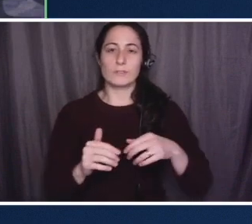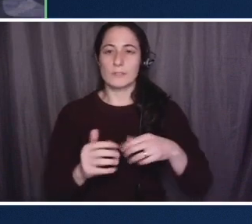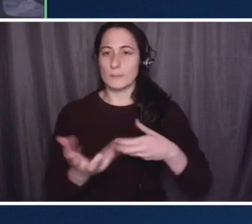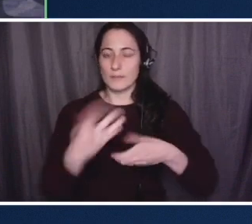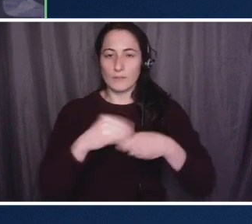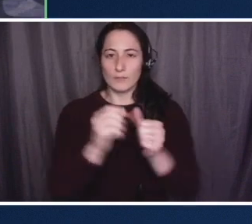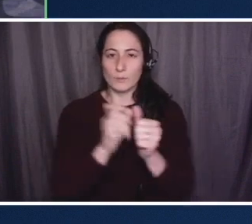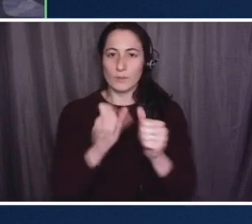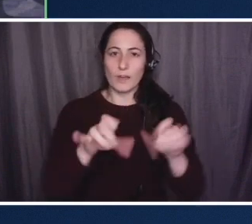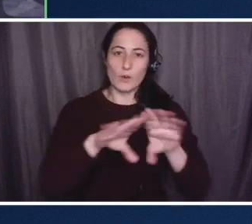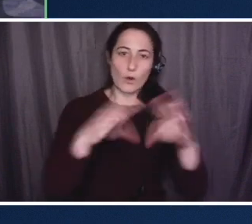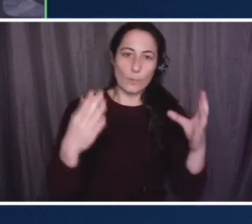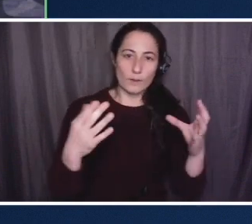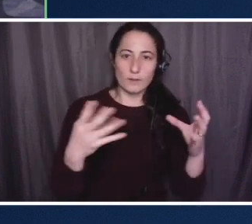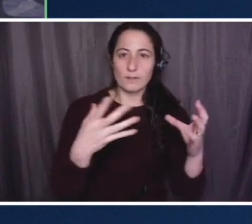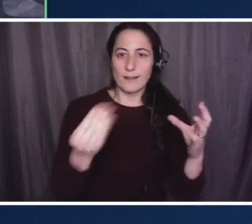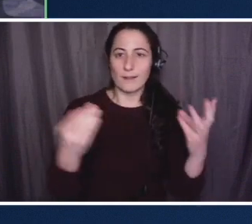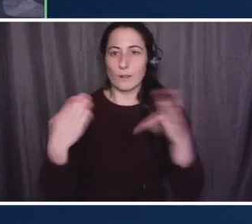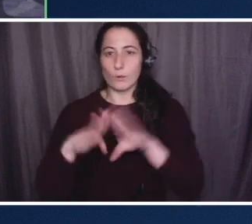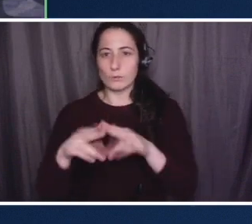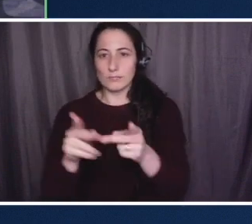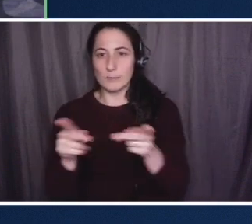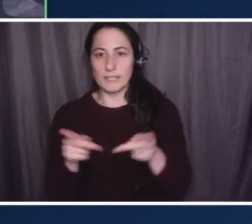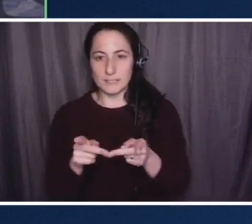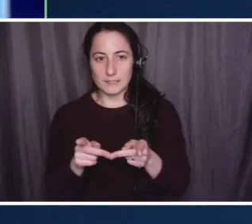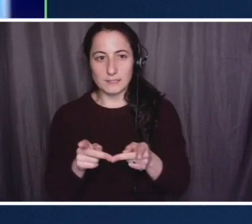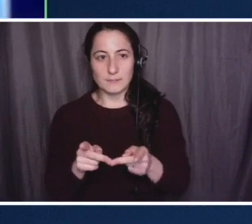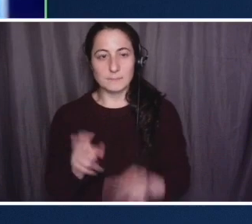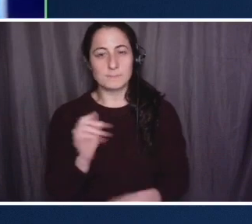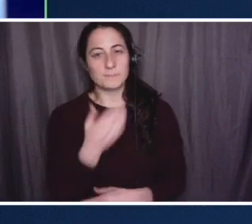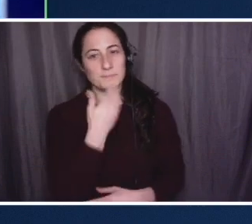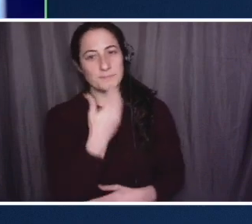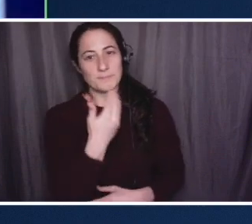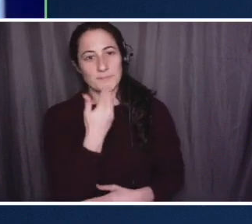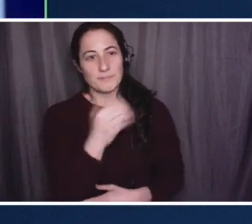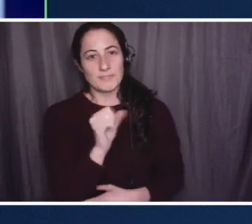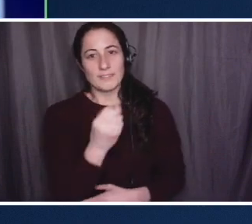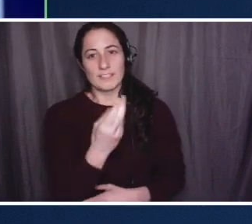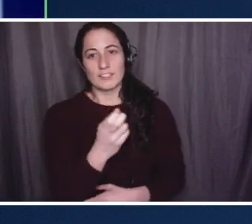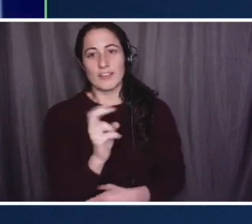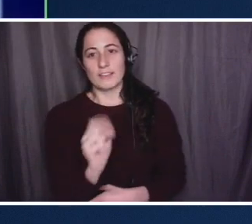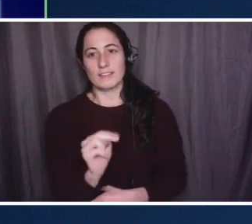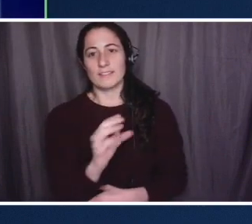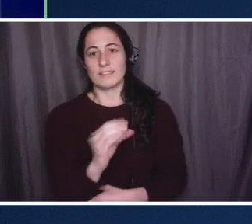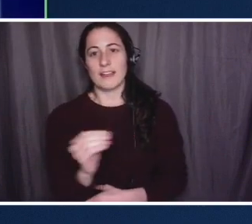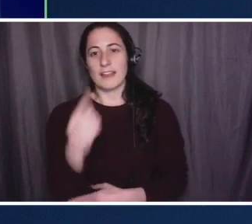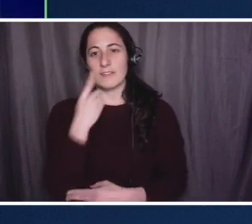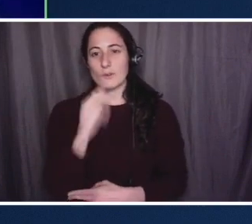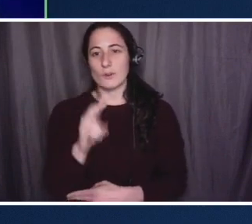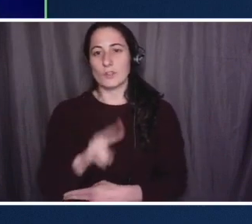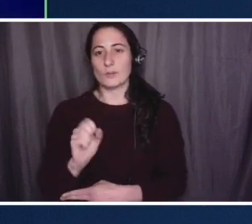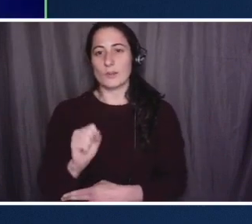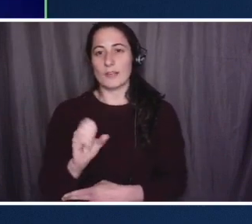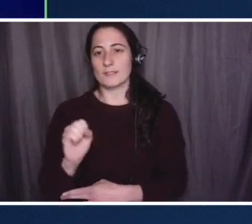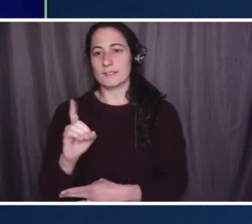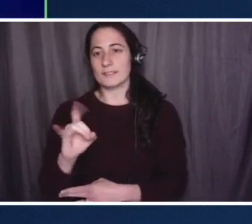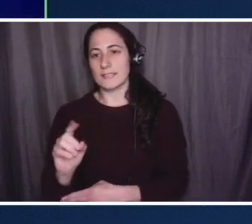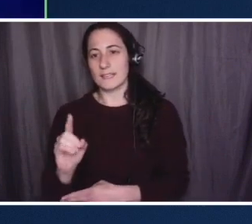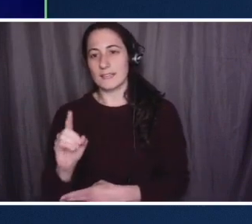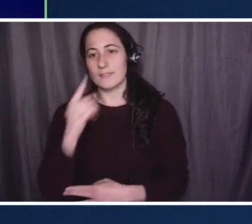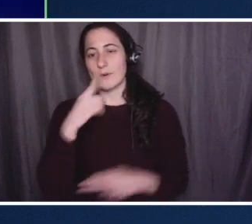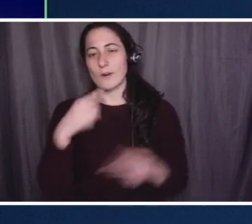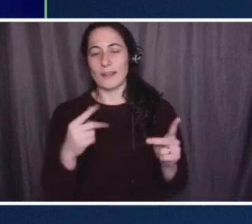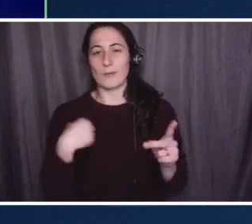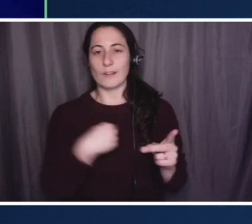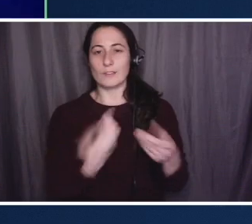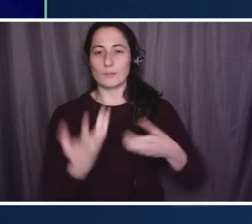closed spaces? Thank you, Shannon, and thank you to you and to SID-US chapter for having us and for inviting me to be part of this conversation. It's an important